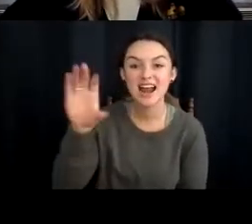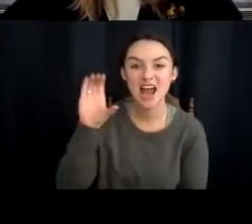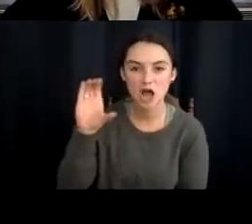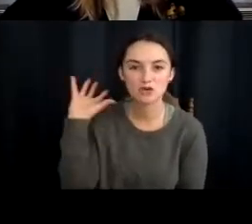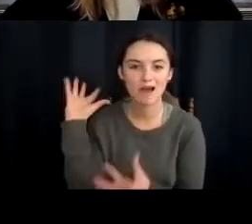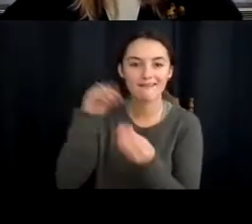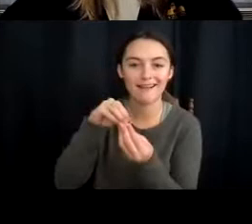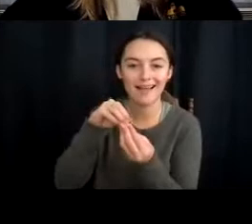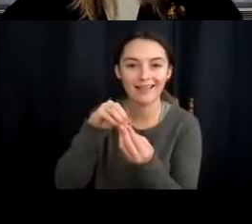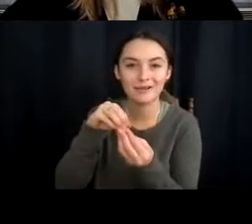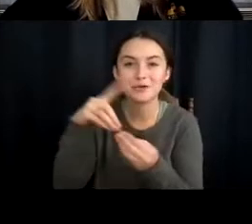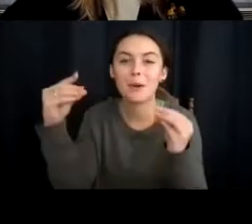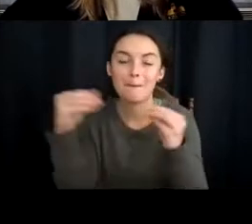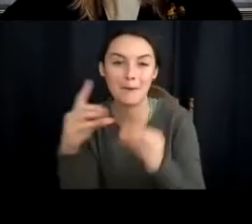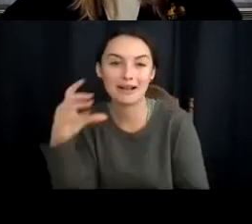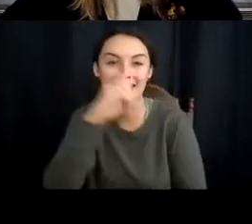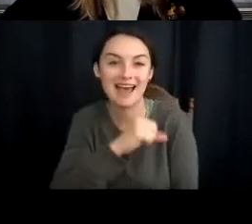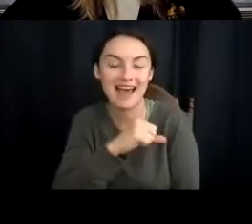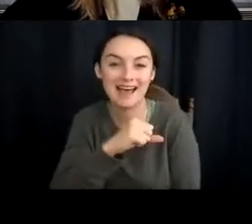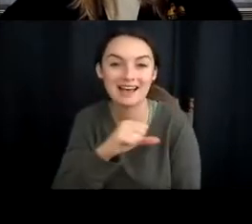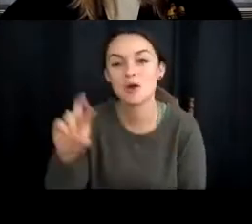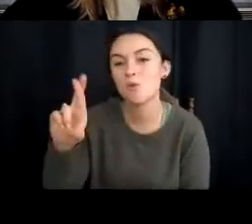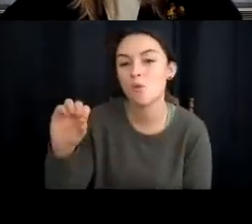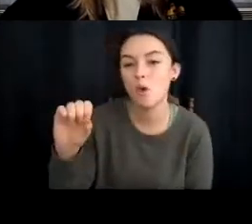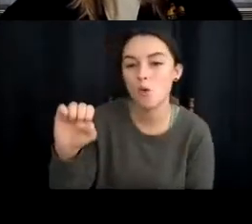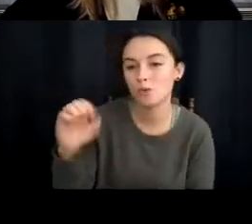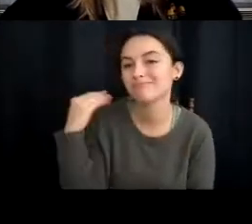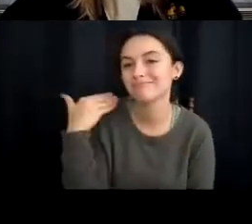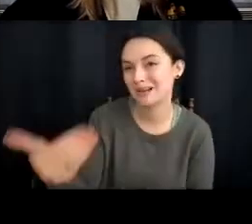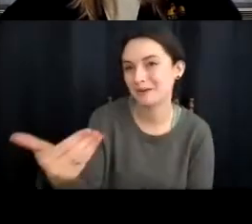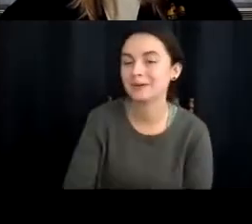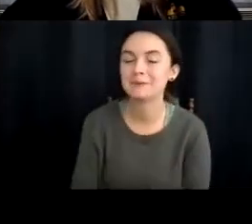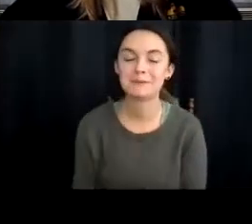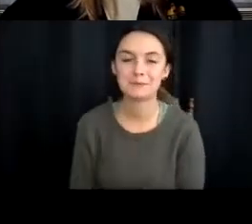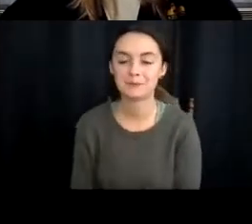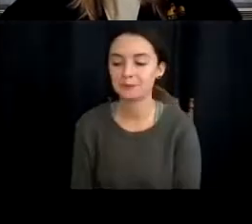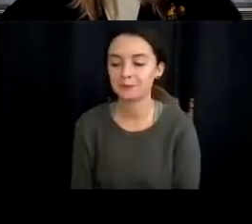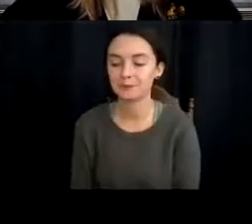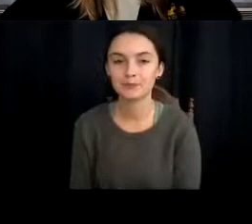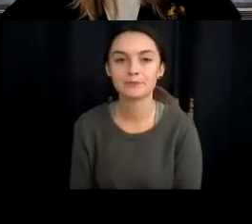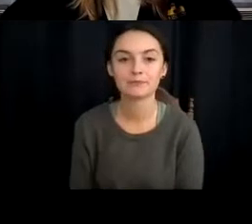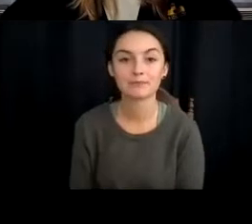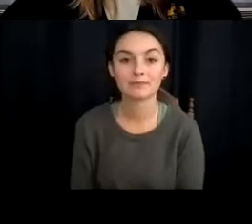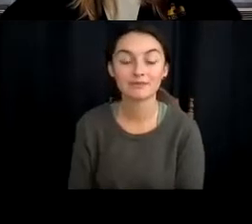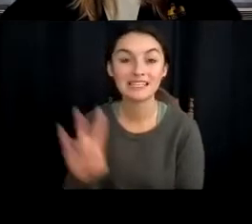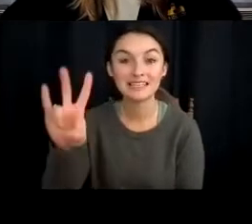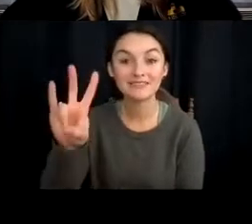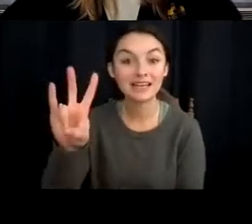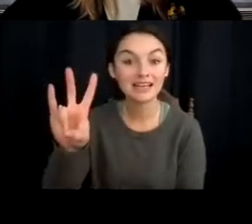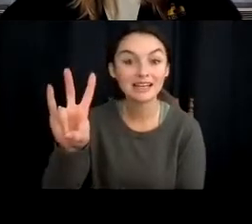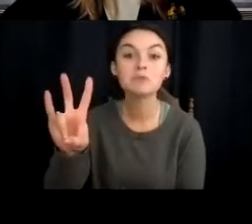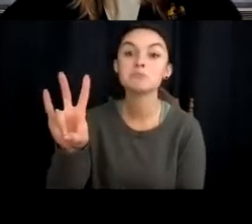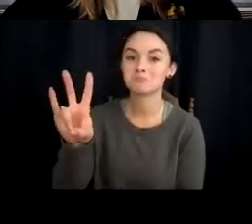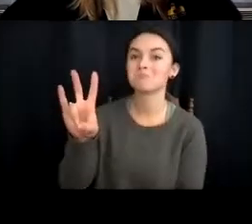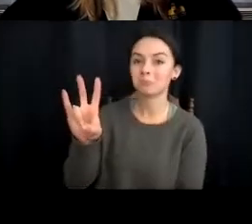take one more guess. This one from Rose. 7. 7, Rose